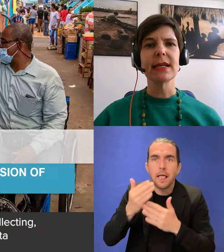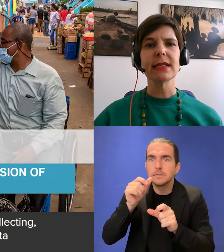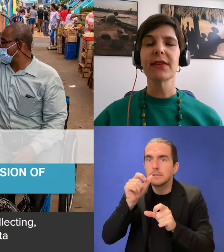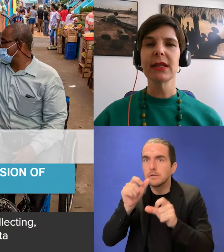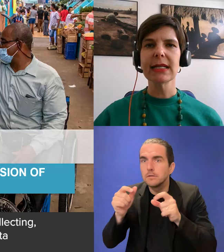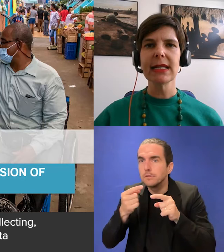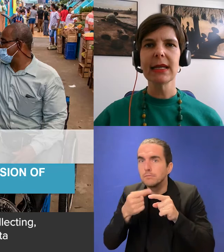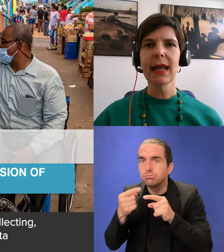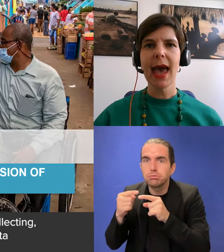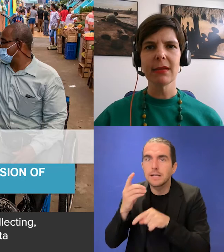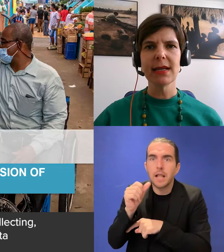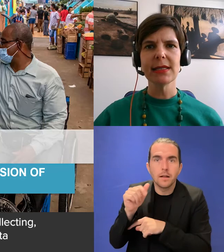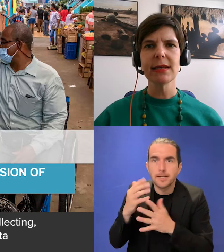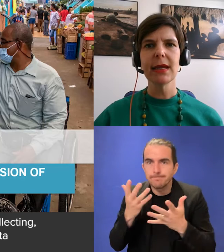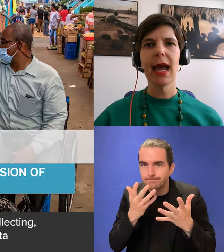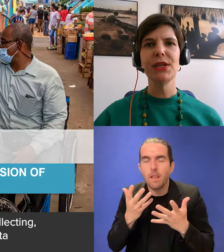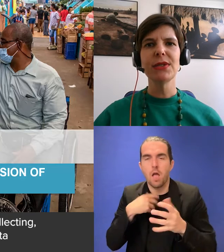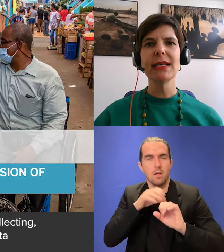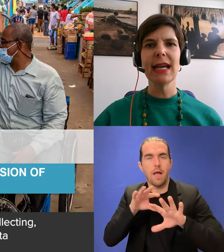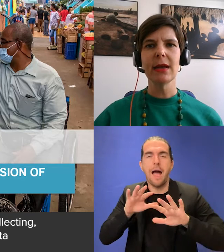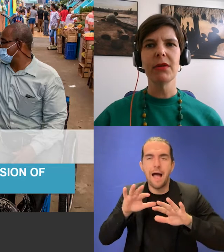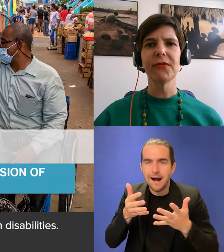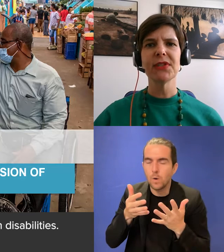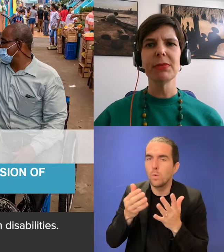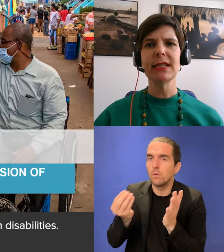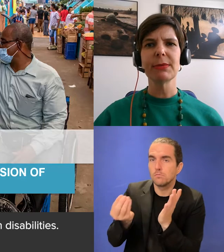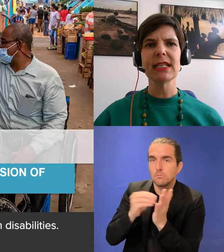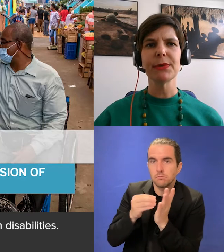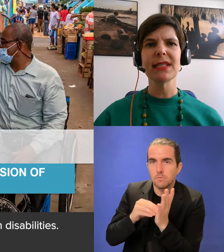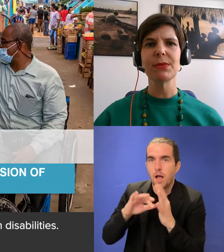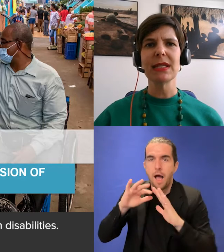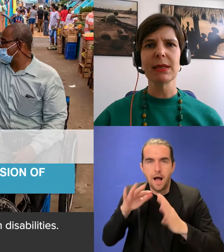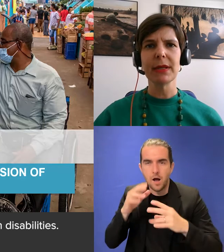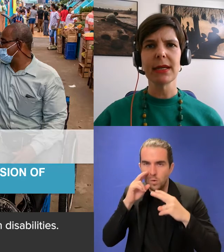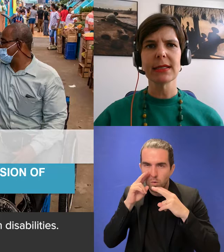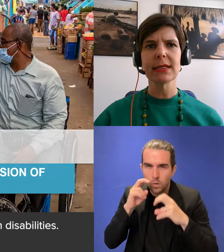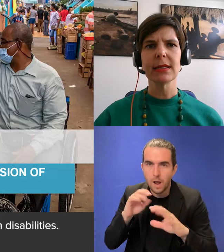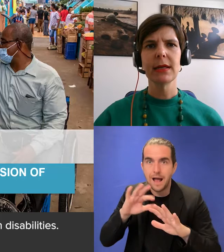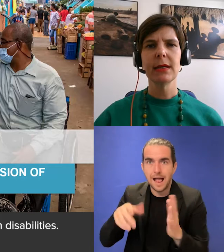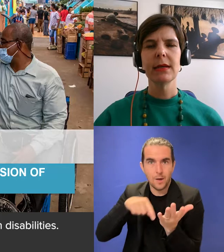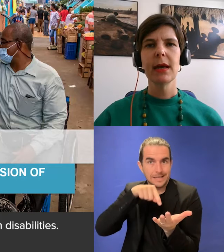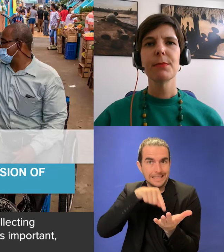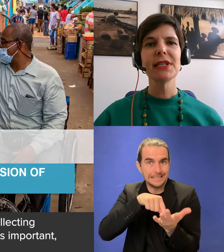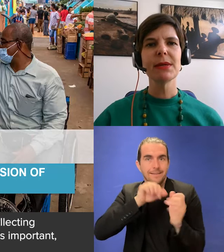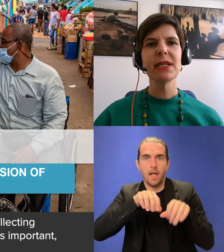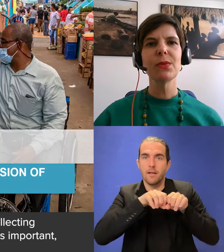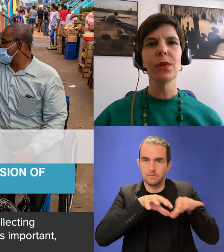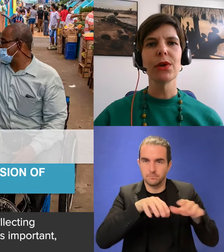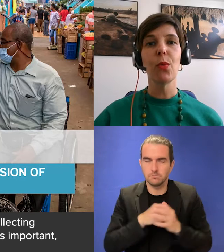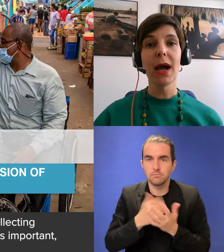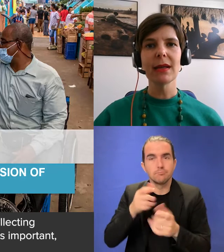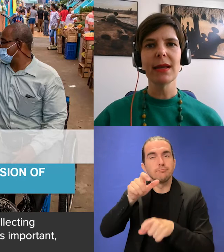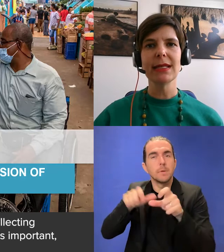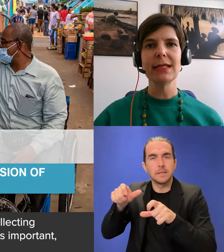the basics of collecting, analyzing, and using data on forcibly displaced persons with disabilities. Participants